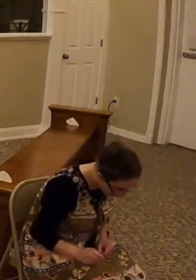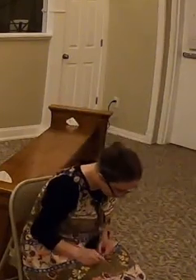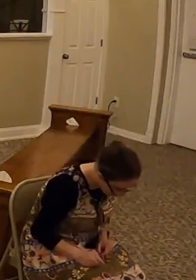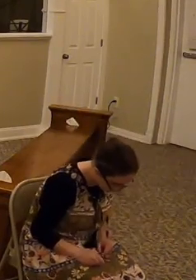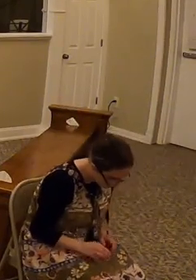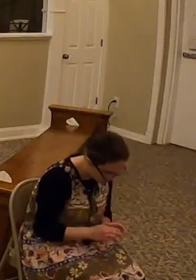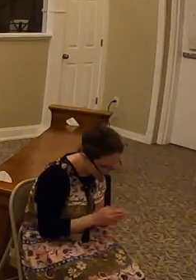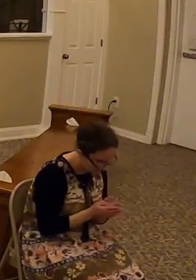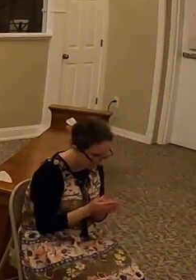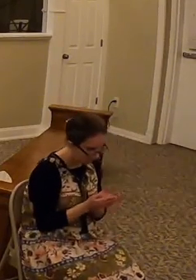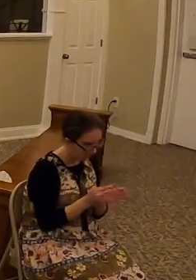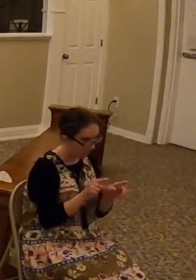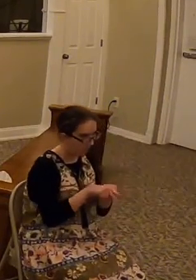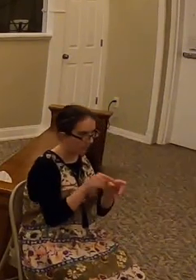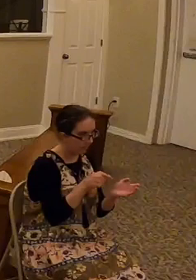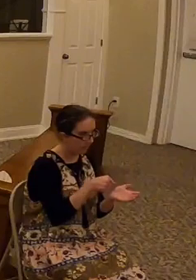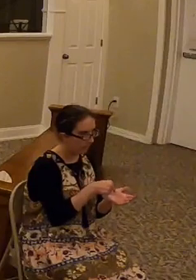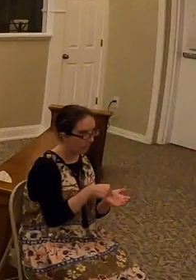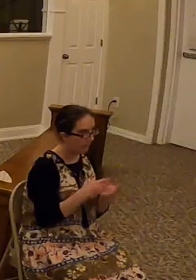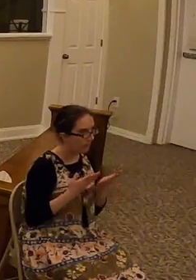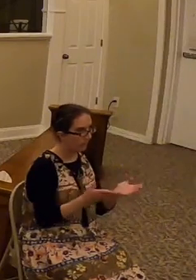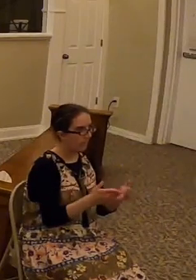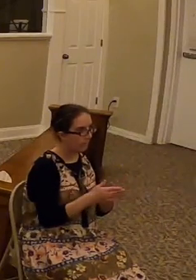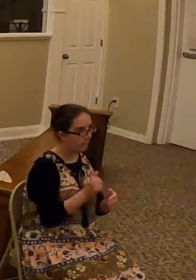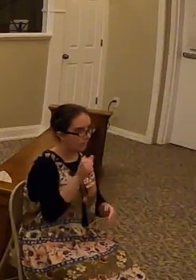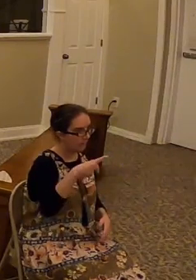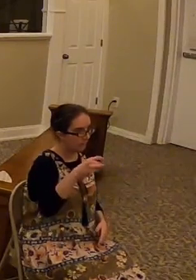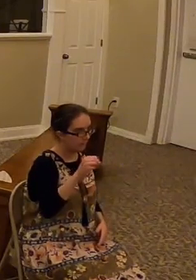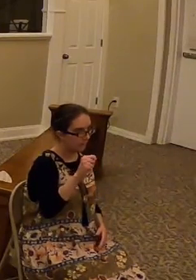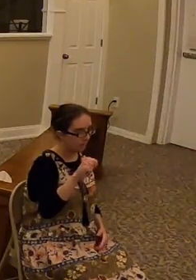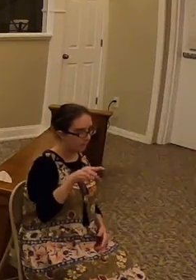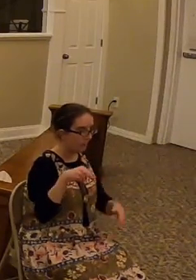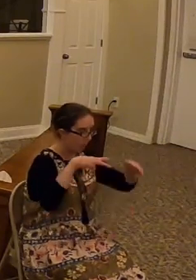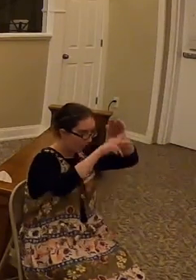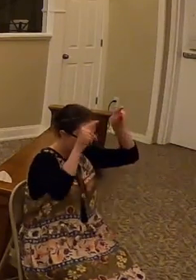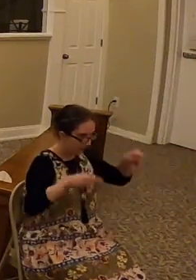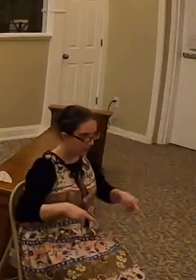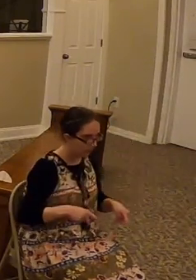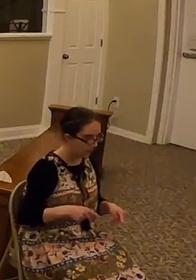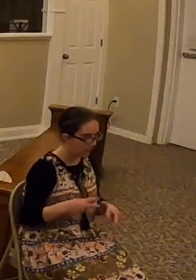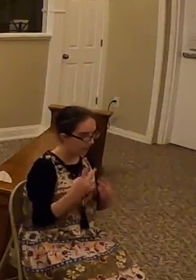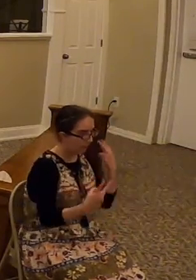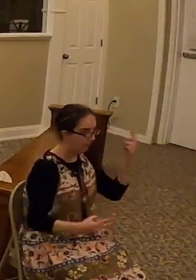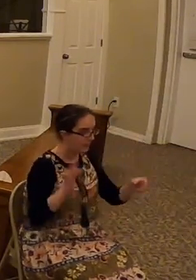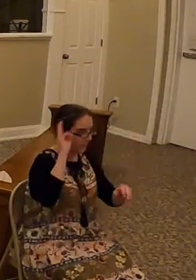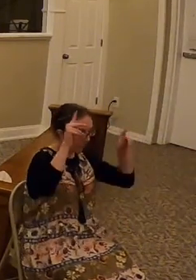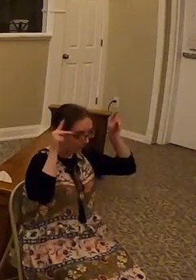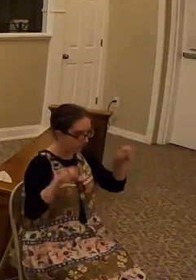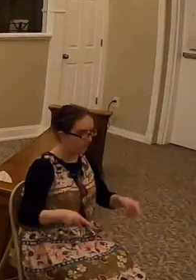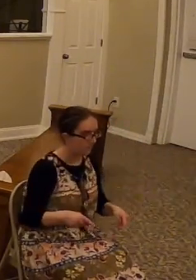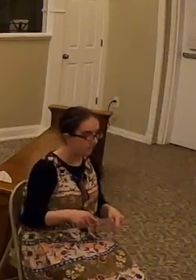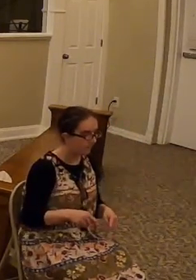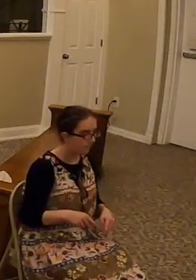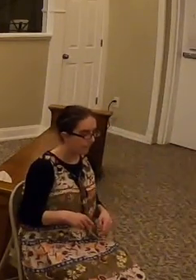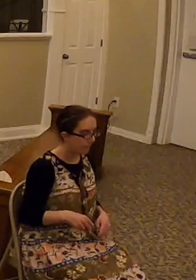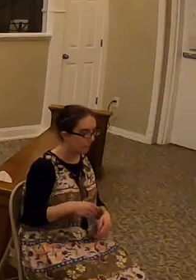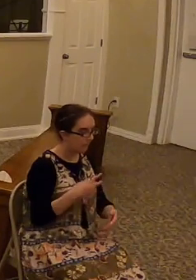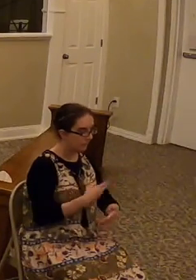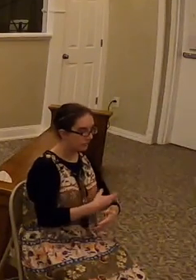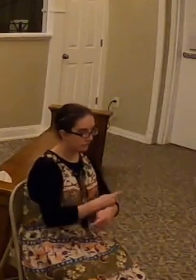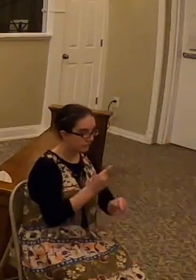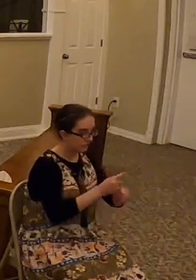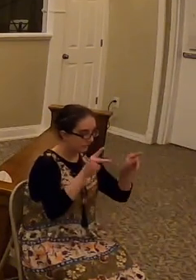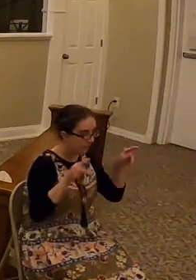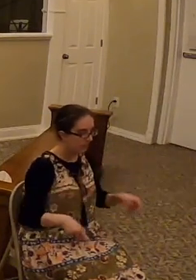Greek, the scripture reads like this. He gave some apostles and some prophets and some evangelists and some shepherds